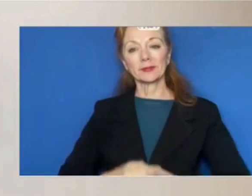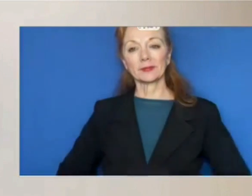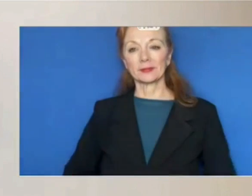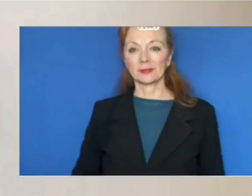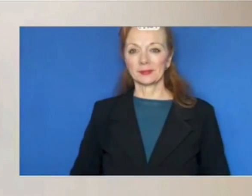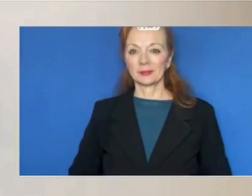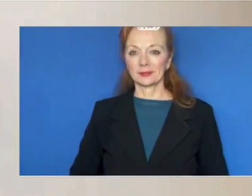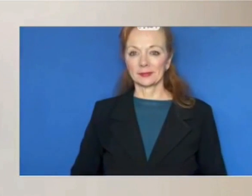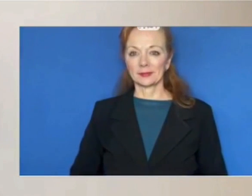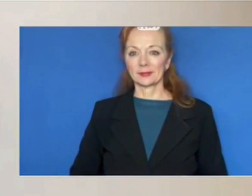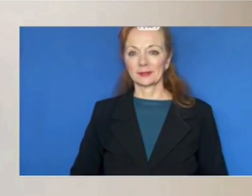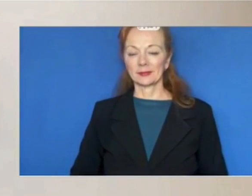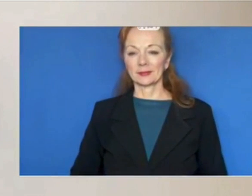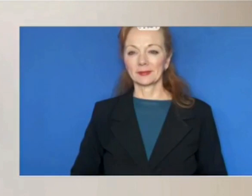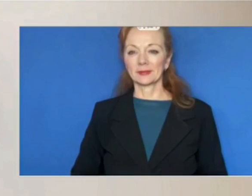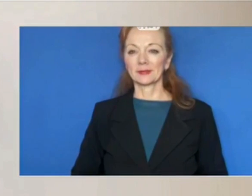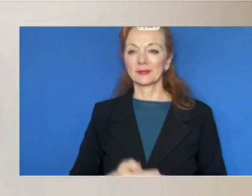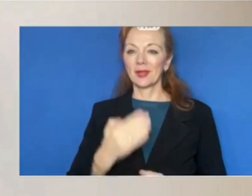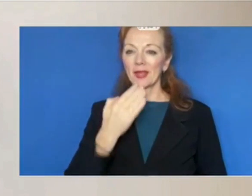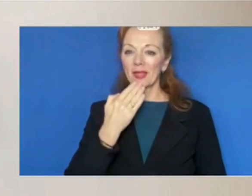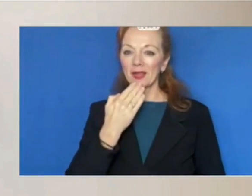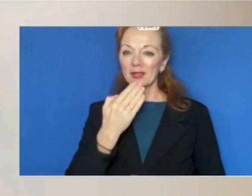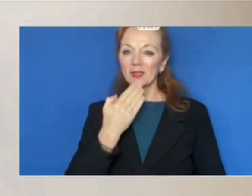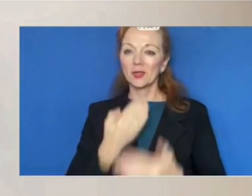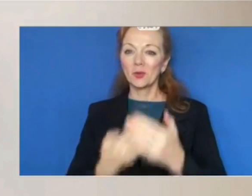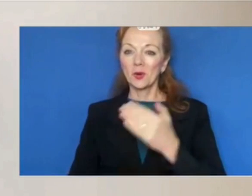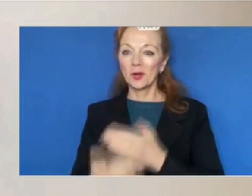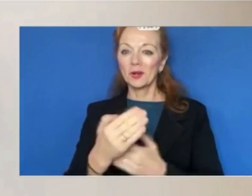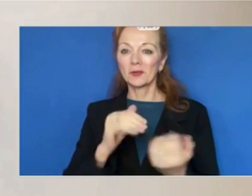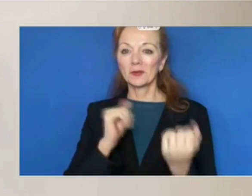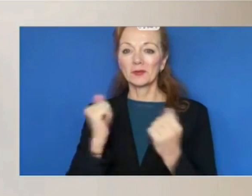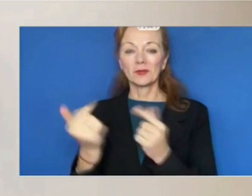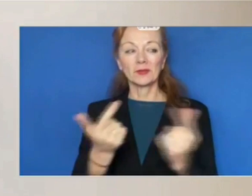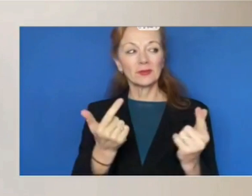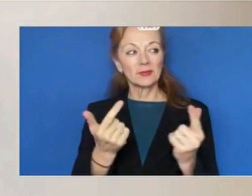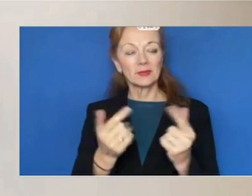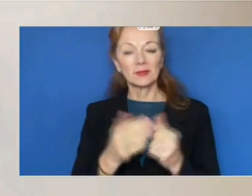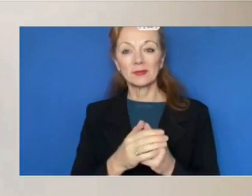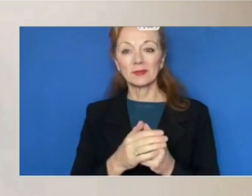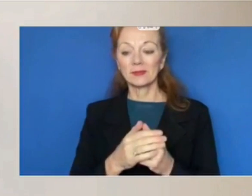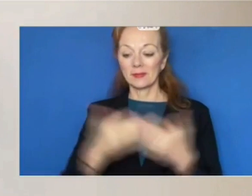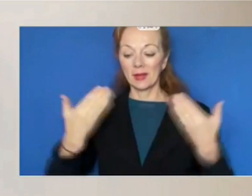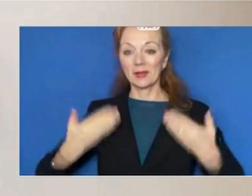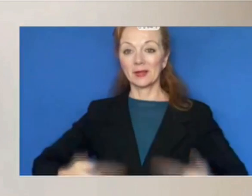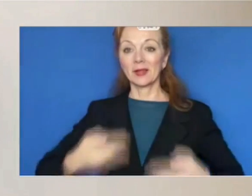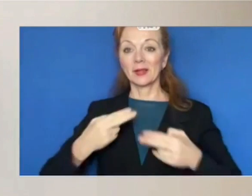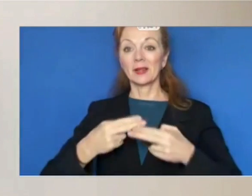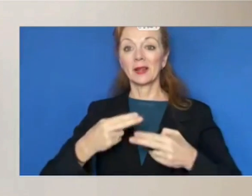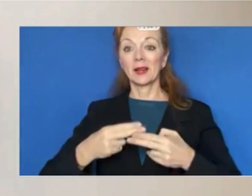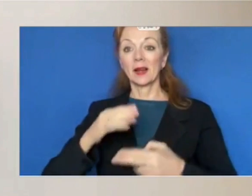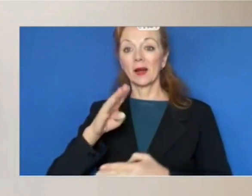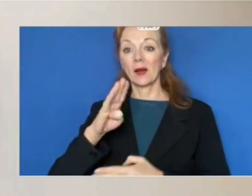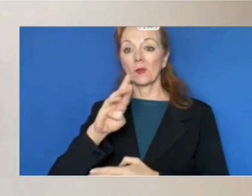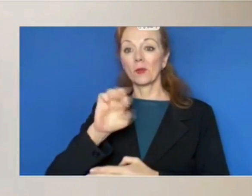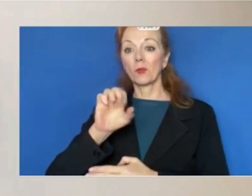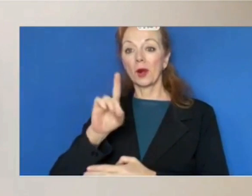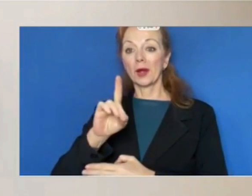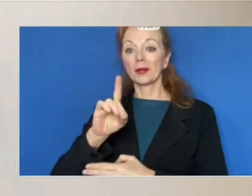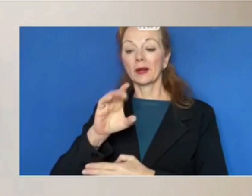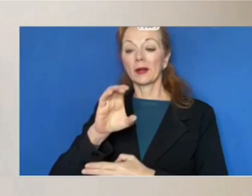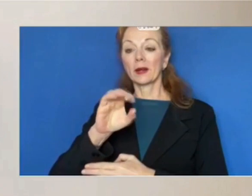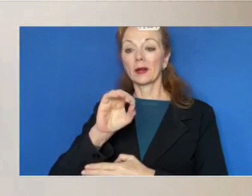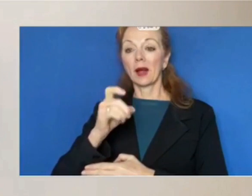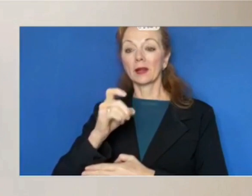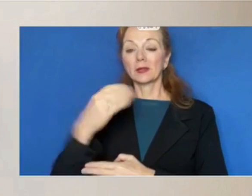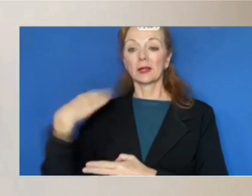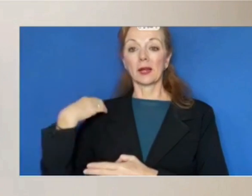Thank you, Lieutenant Fishback. Good morning, everybody. For those that don't know me, my name is Brad Koch. I'm the captain over the Central Division.